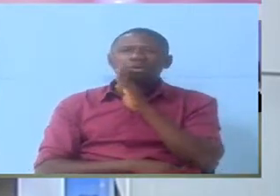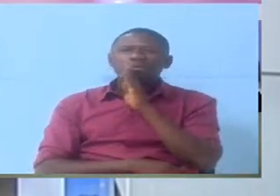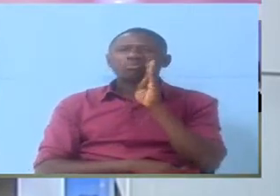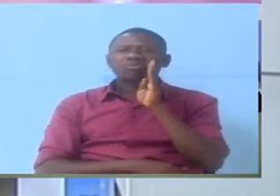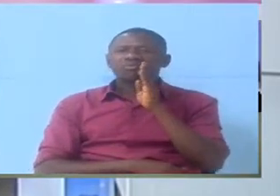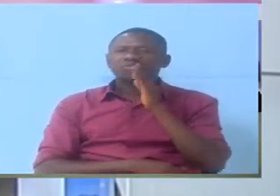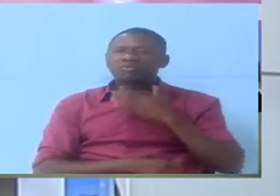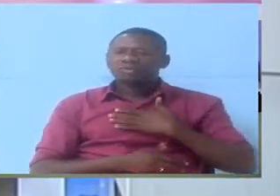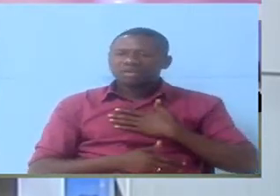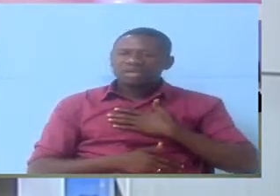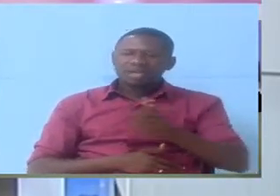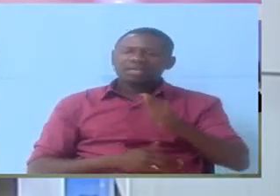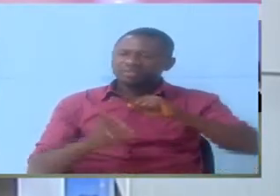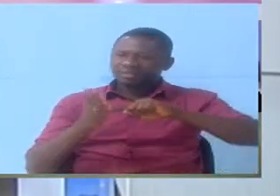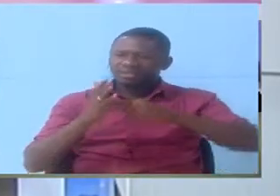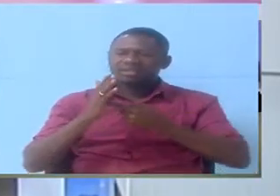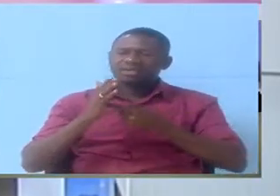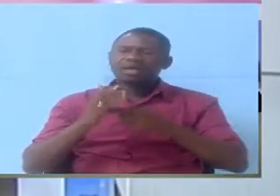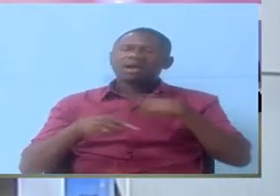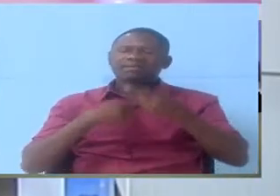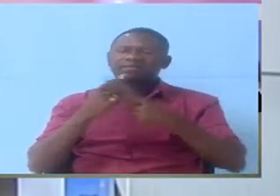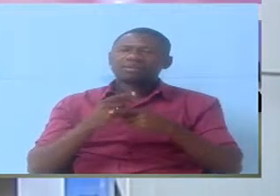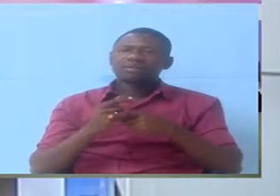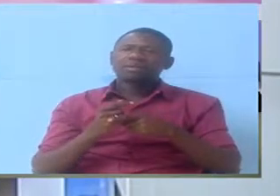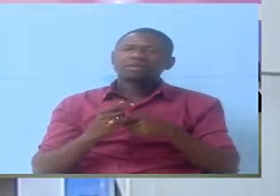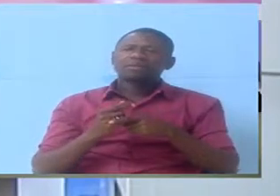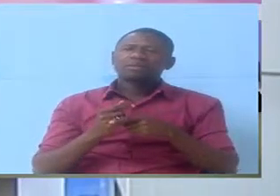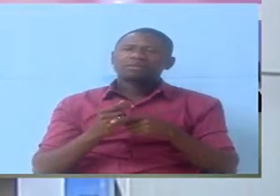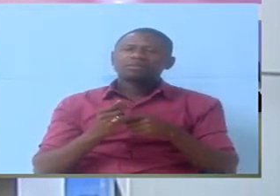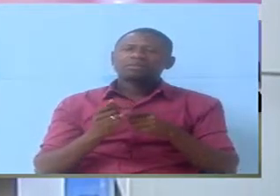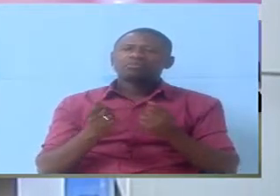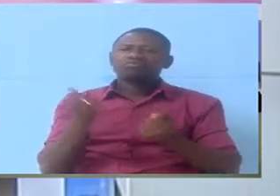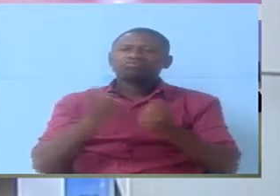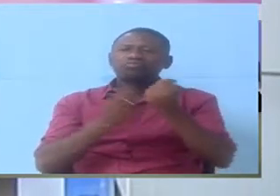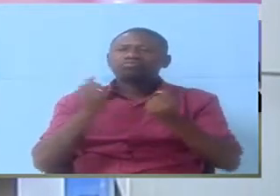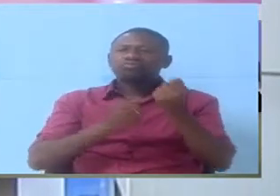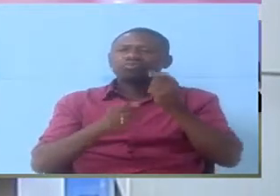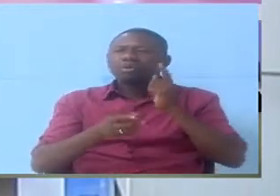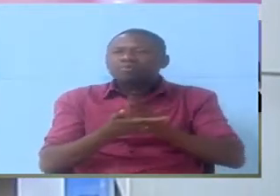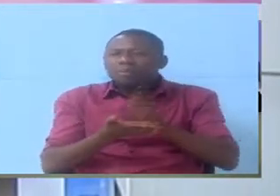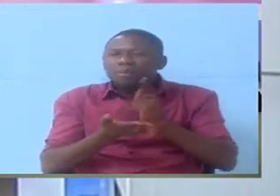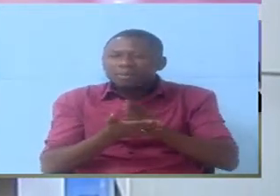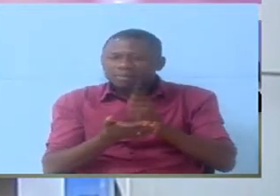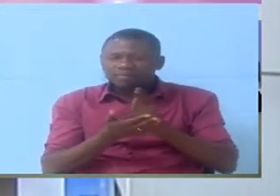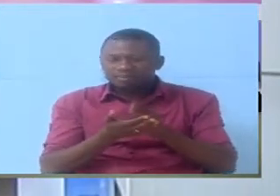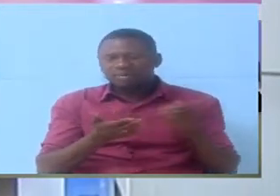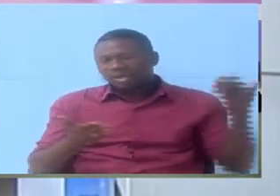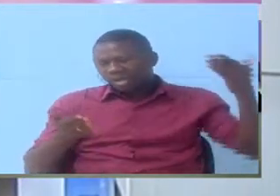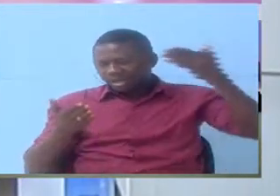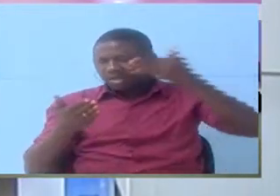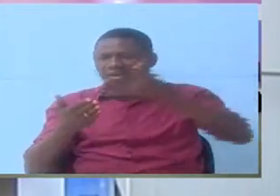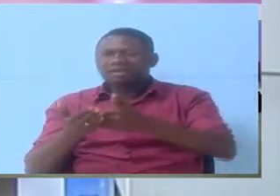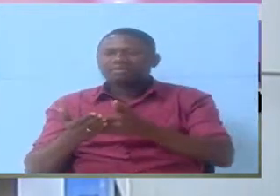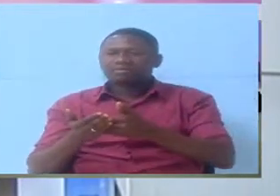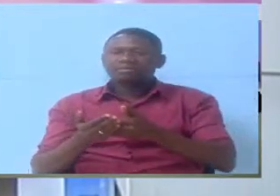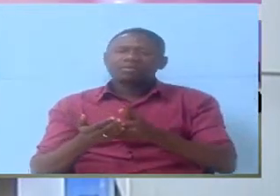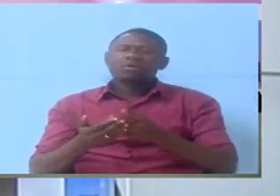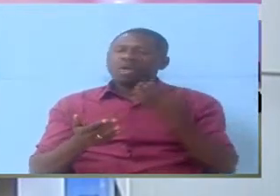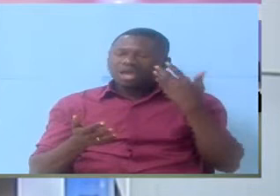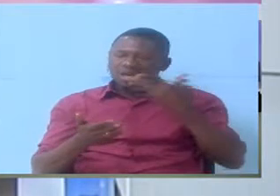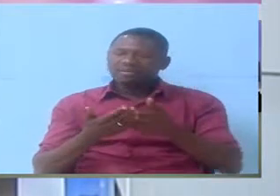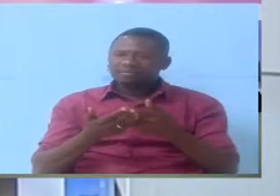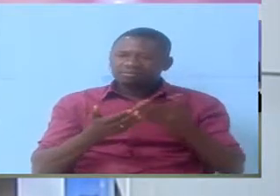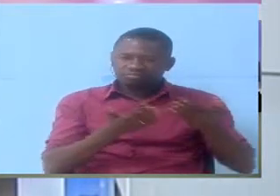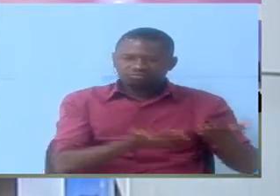the ambulance was dispatched. Between that ambulance okina. So the ambulance came. Ambulance ofutata. We lifted this body.